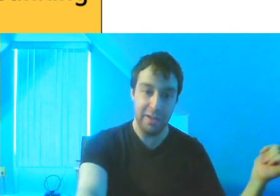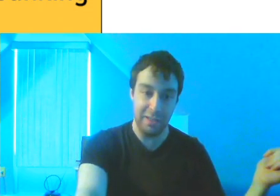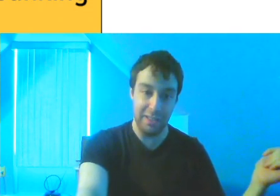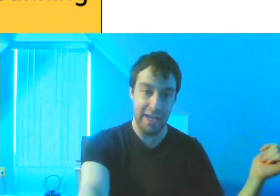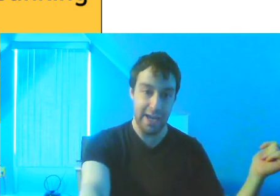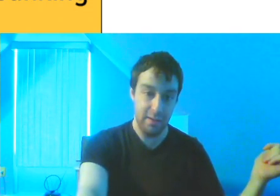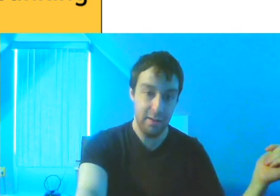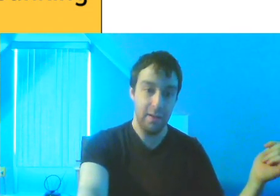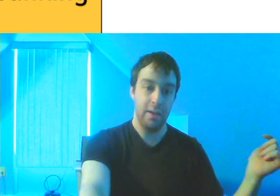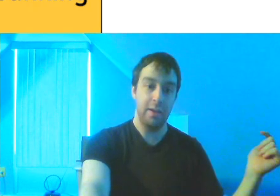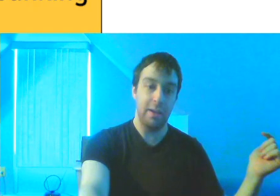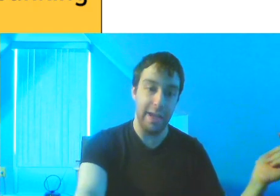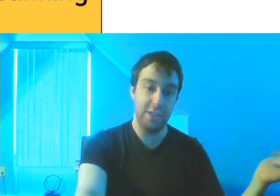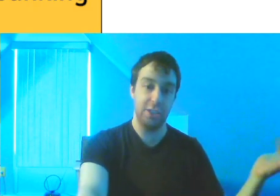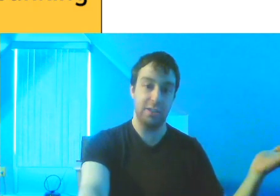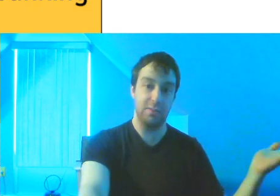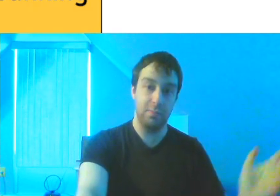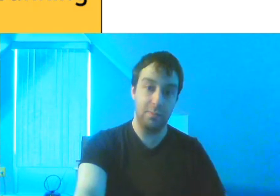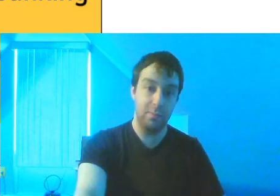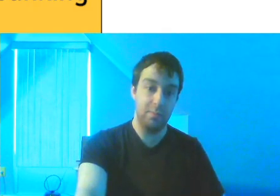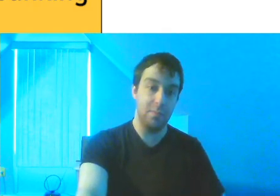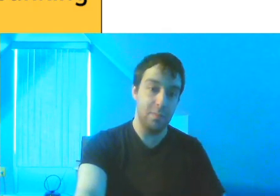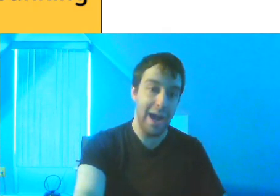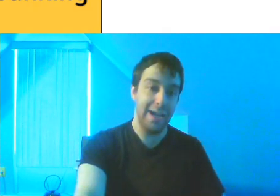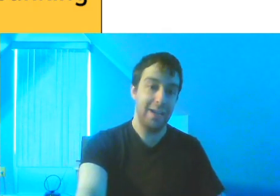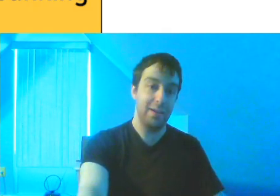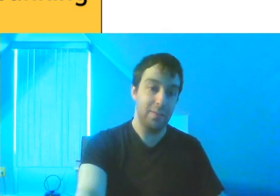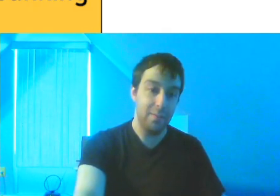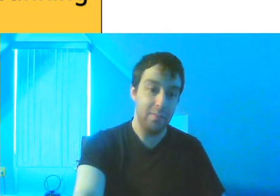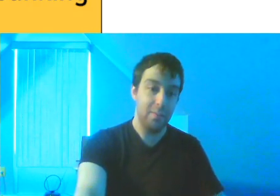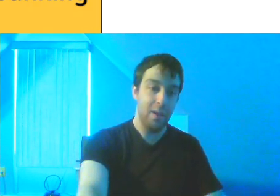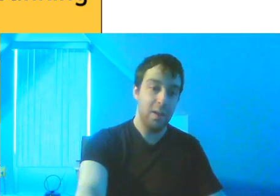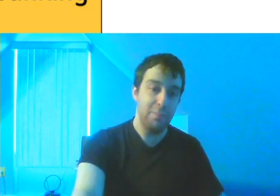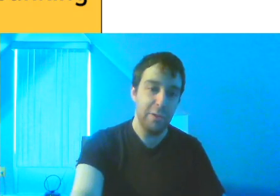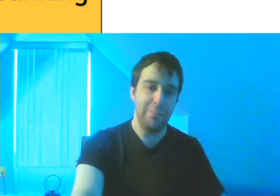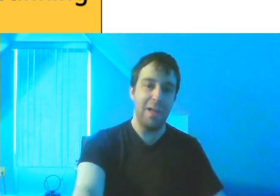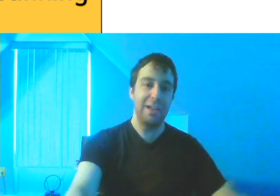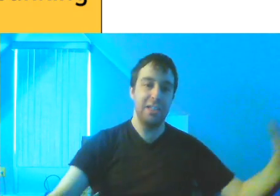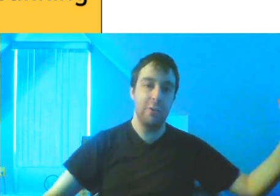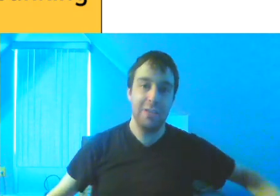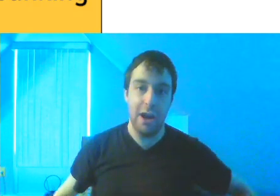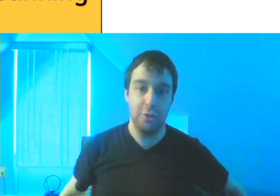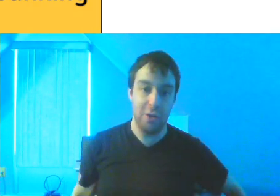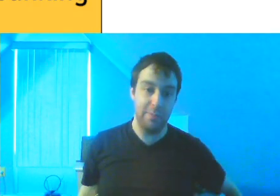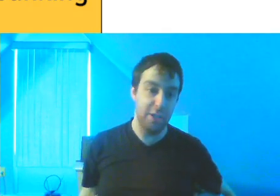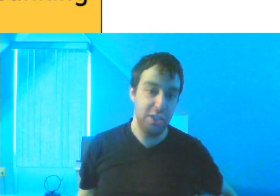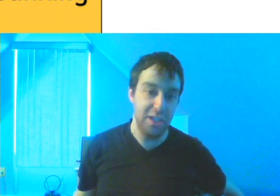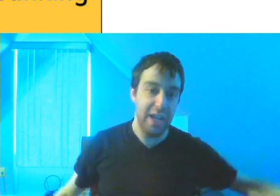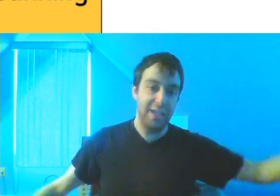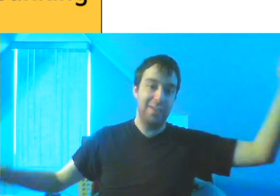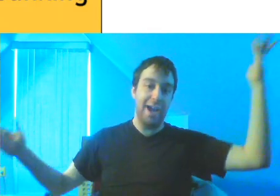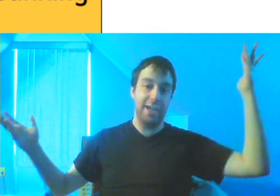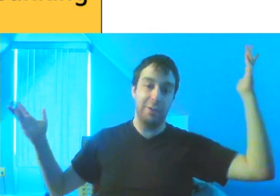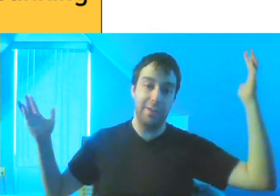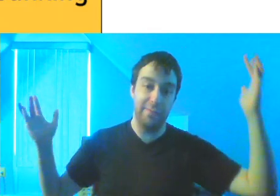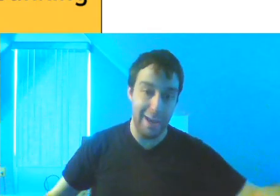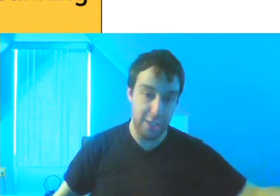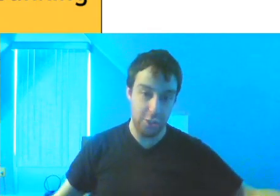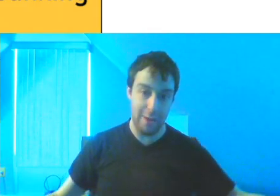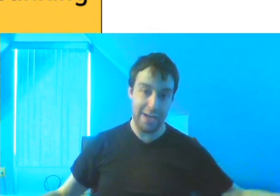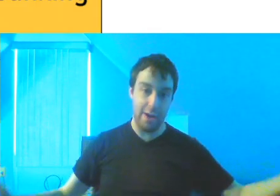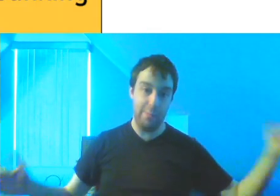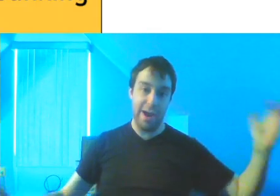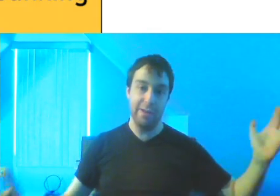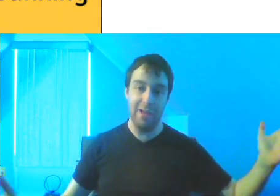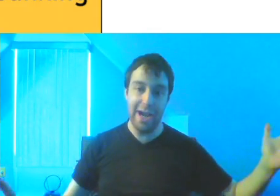Blasio because, again, it's just not... Bill de Blasio and Donald Trump are just not giving accurate